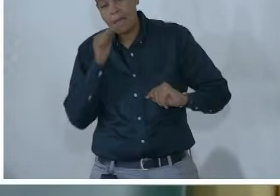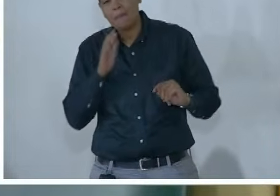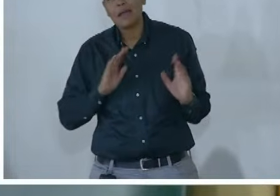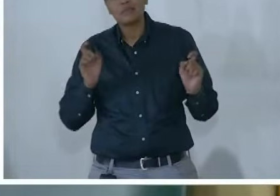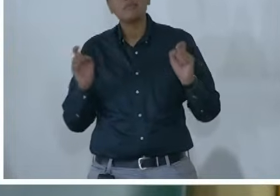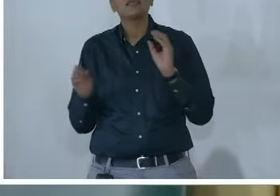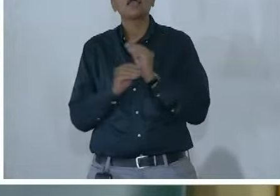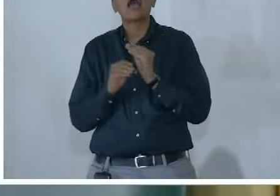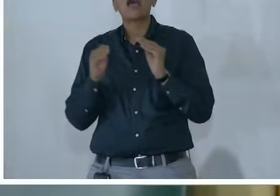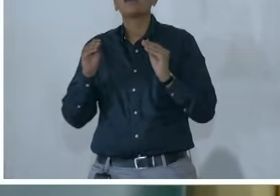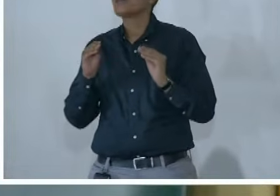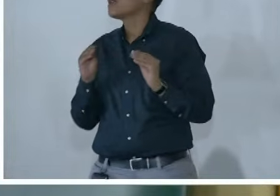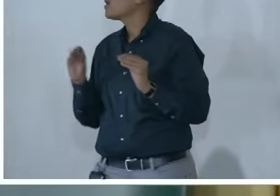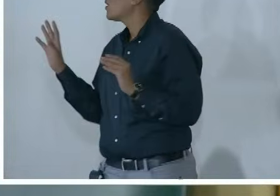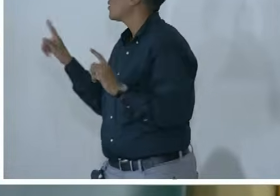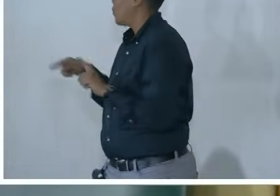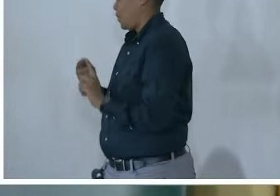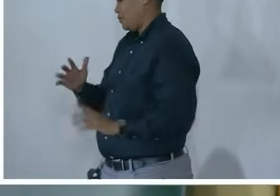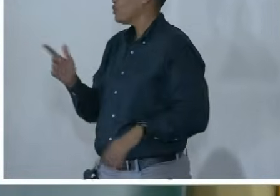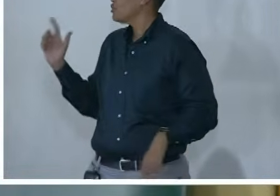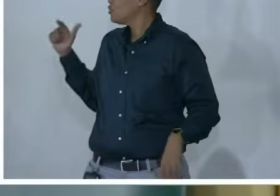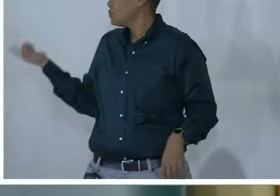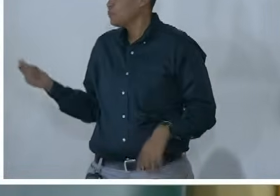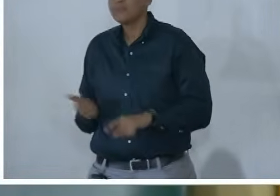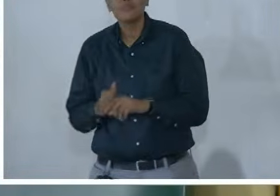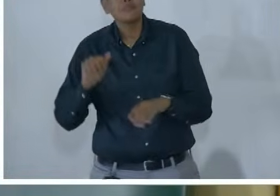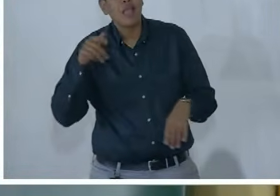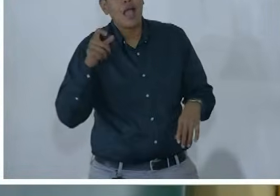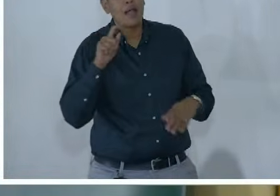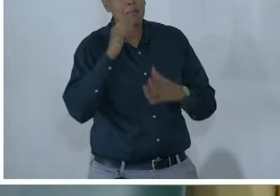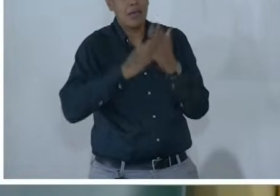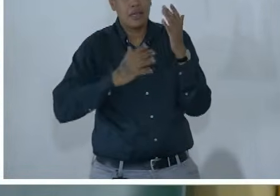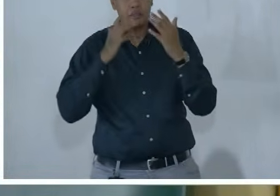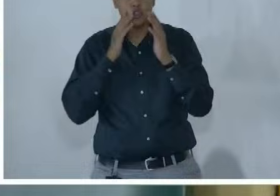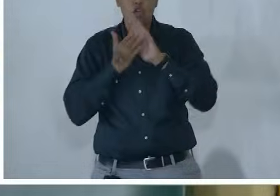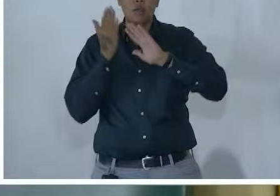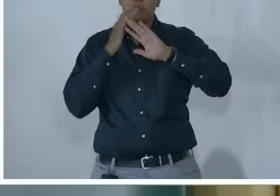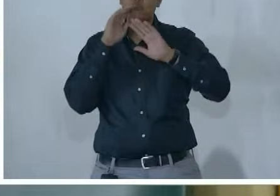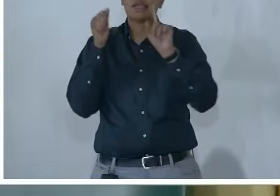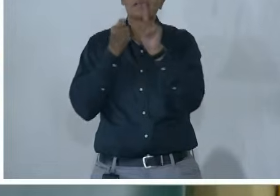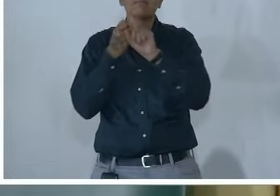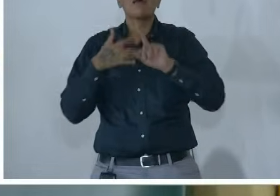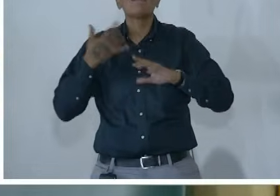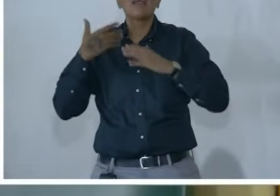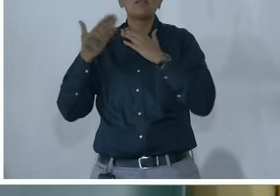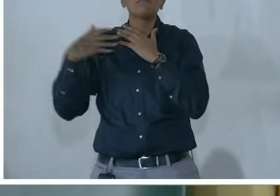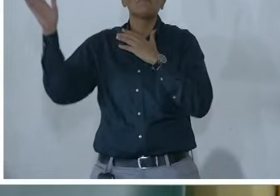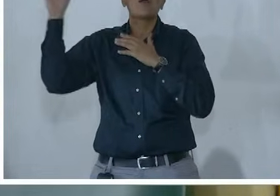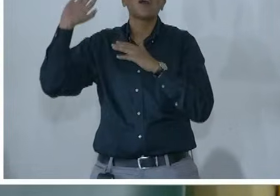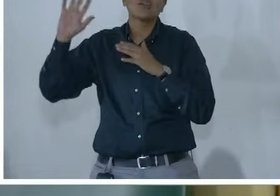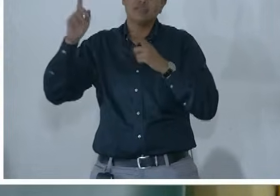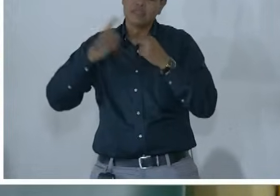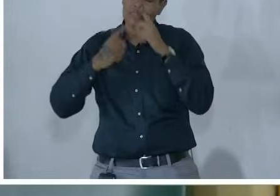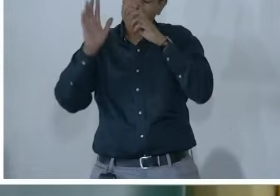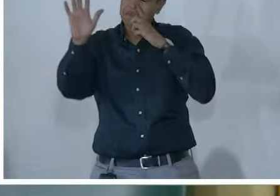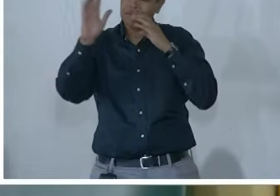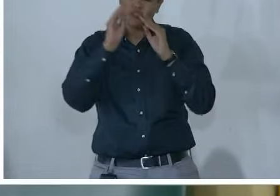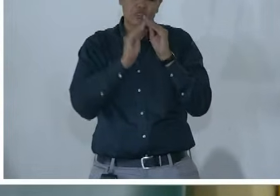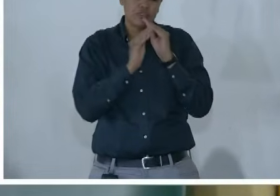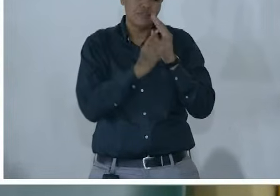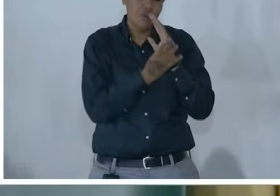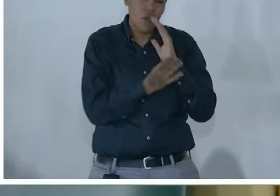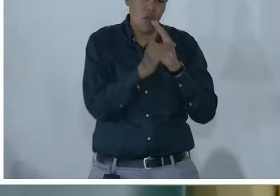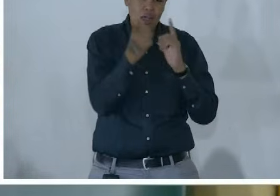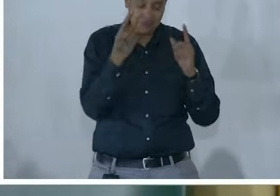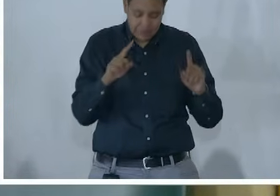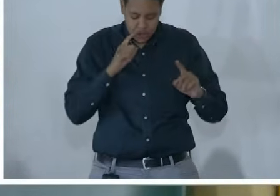Speaker, when Alpart operates, the impact is felt far beyond the gates of the refinery. Shops